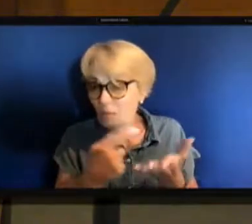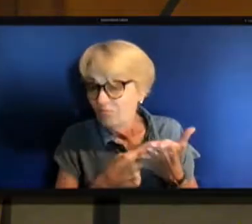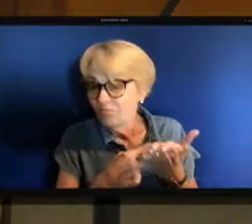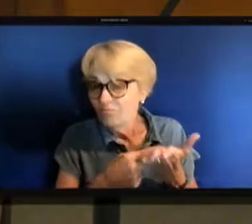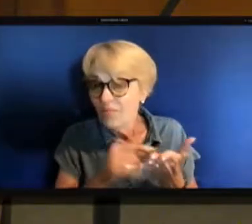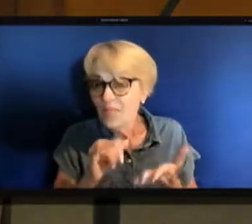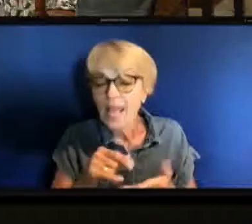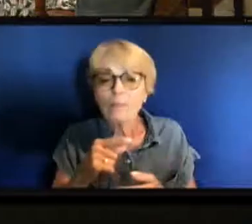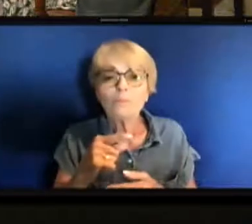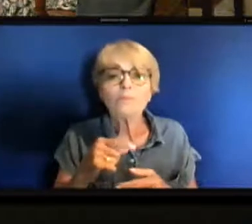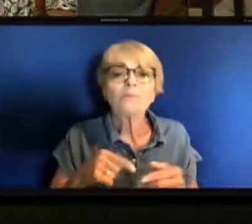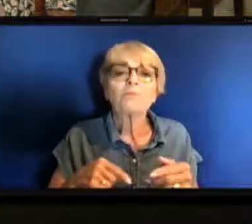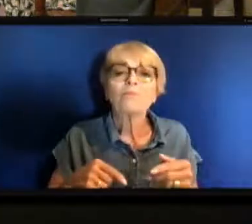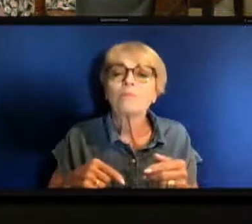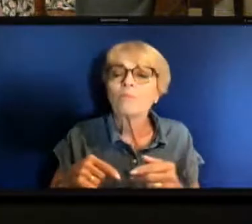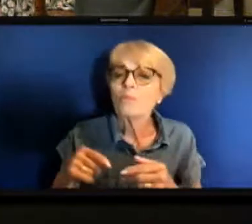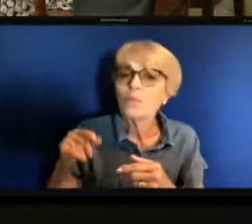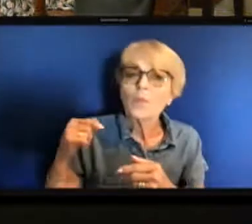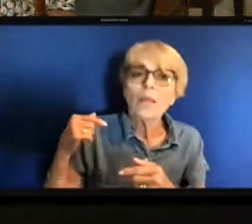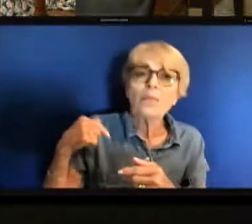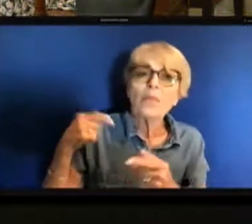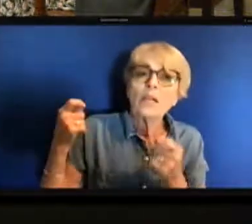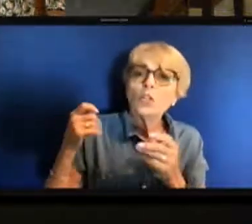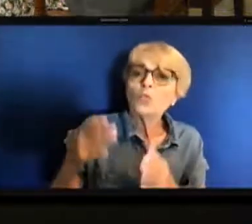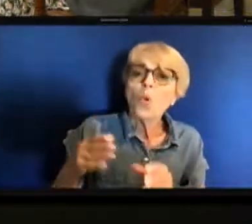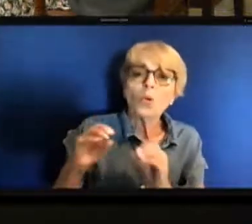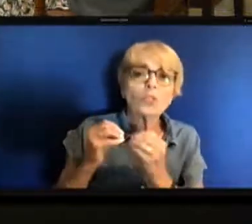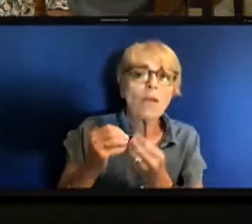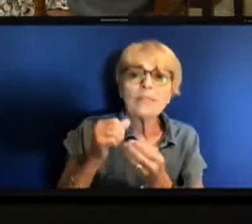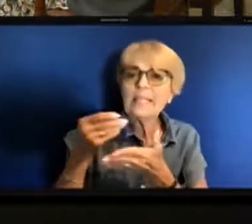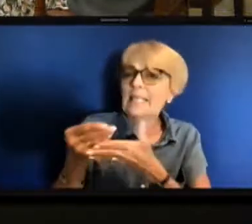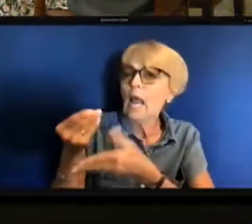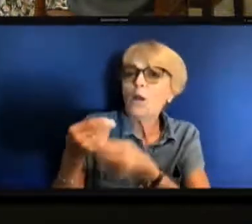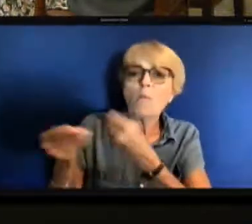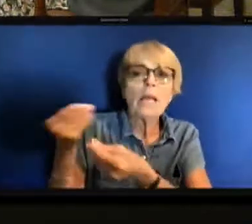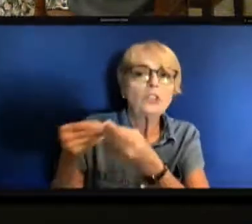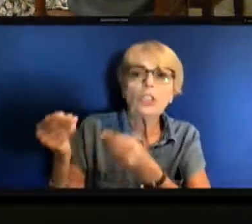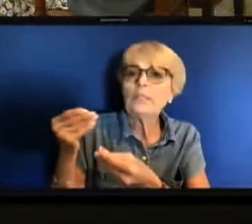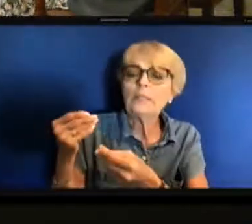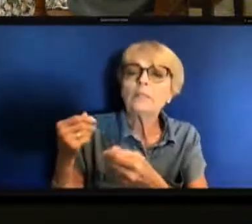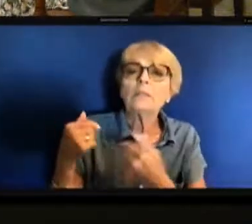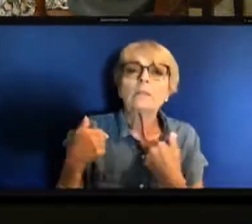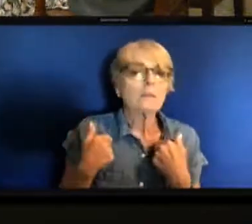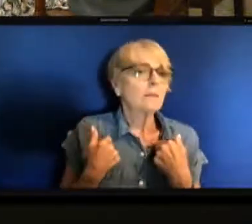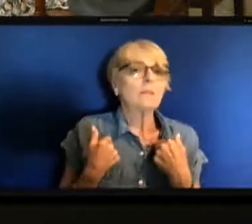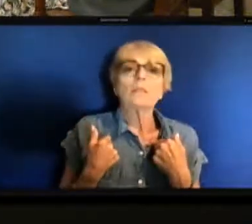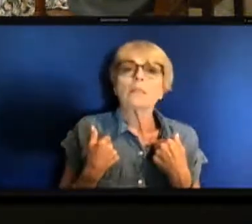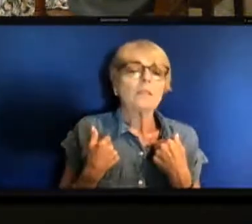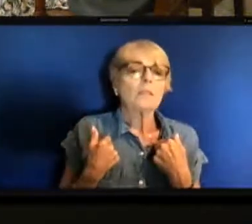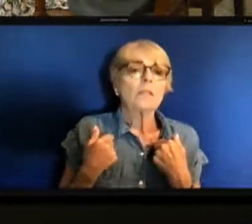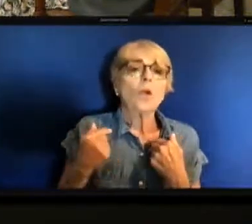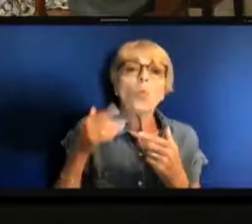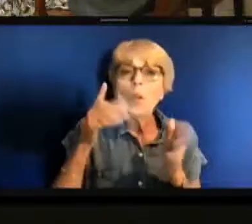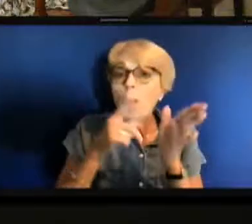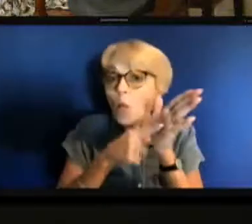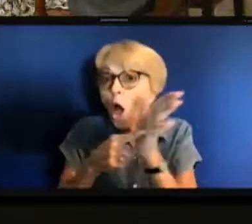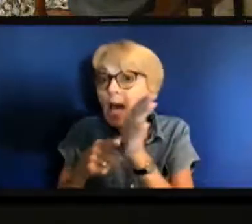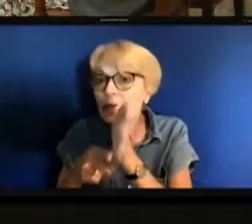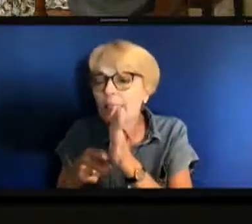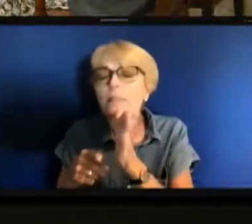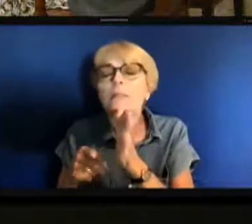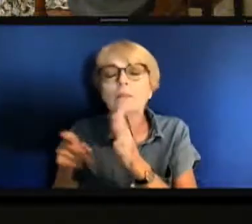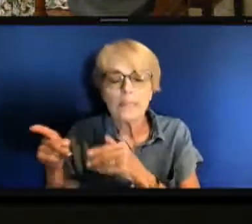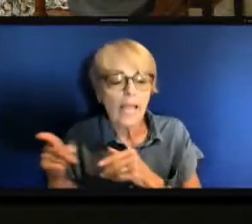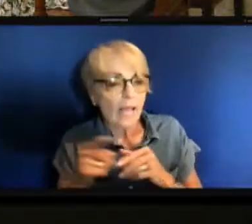The Controller's Office is not a budgeting body, and we, will audit that spending. We're talking about procedures. Yep.